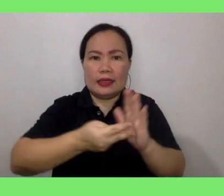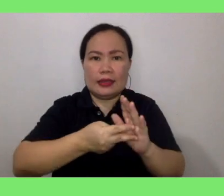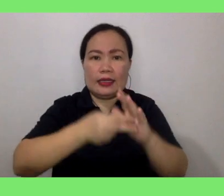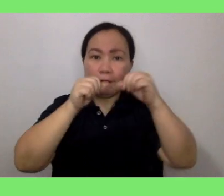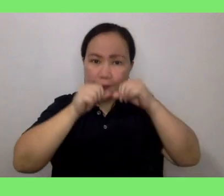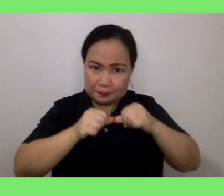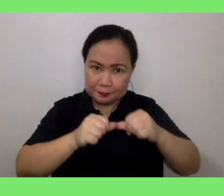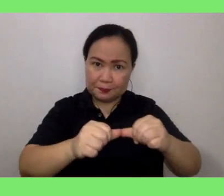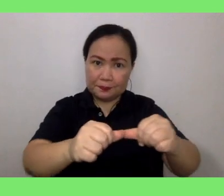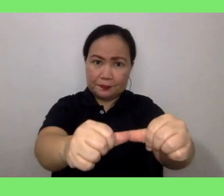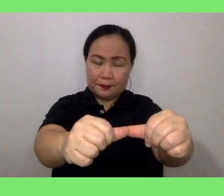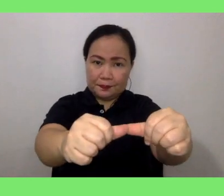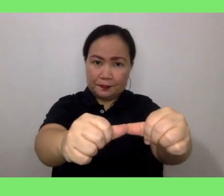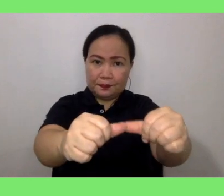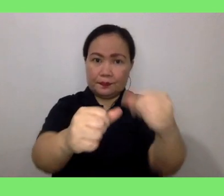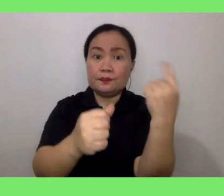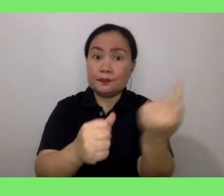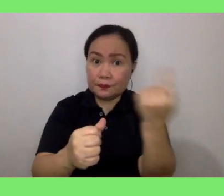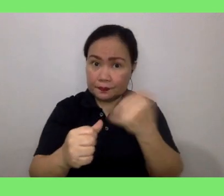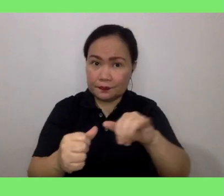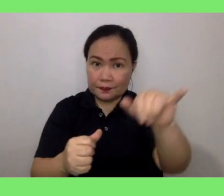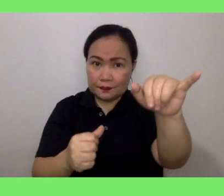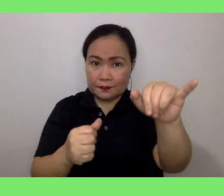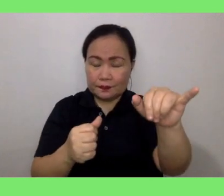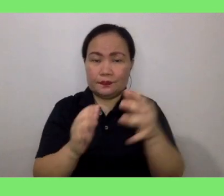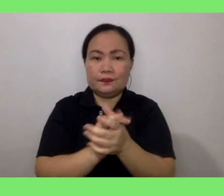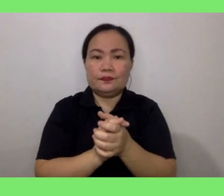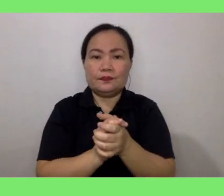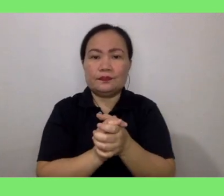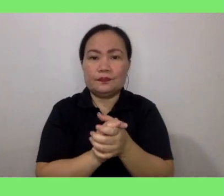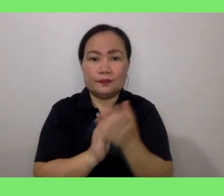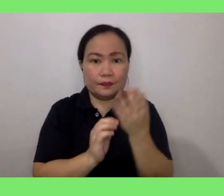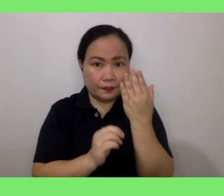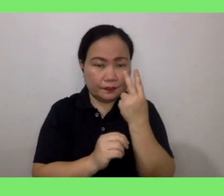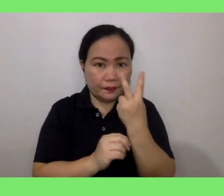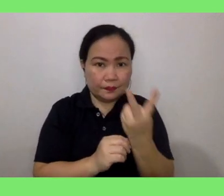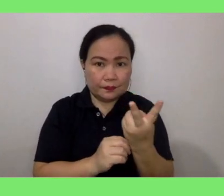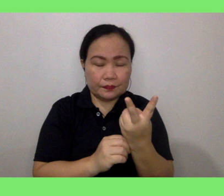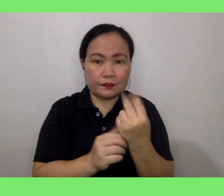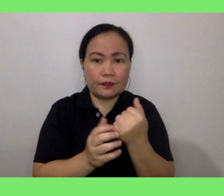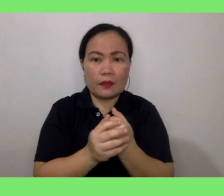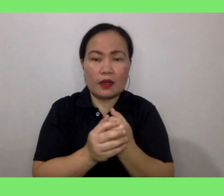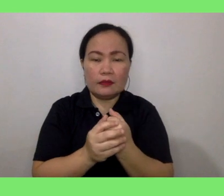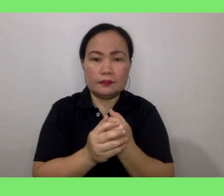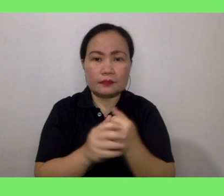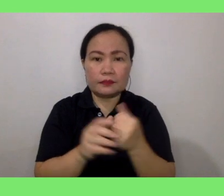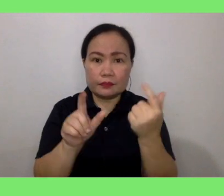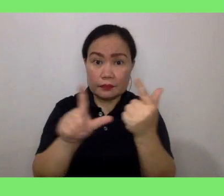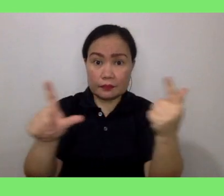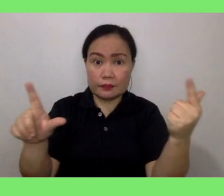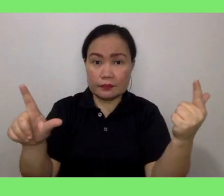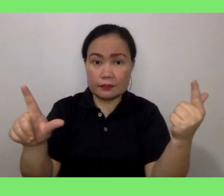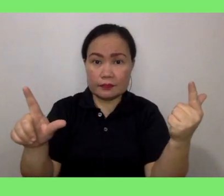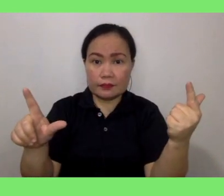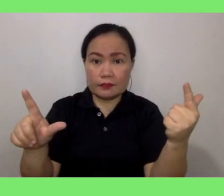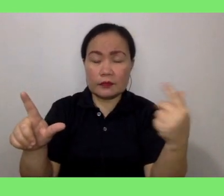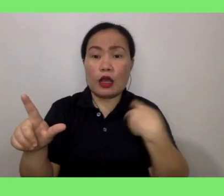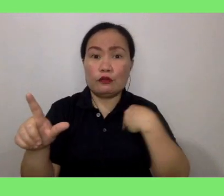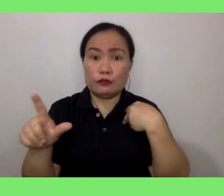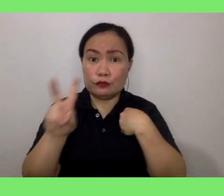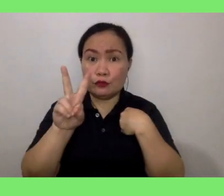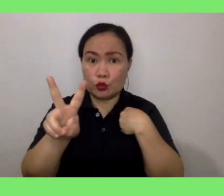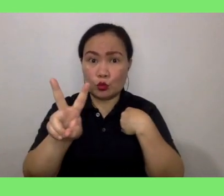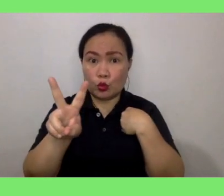infinite yung direction na yon. So, in this figure, since this is a line, tatandaan na ang line po, we